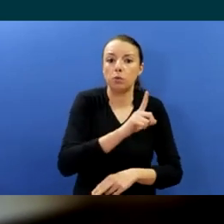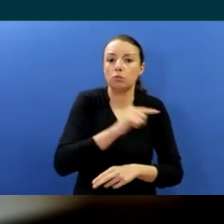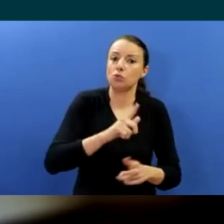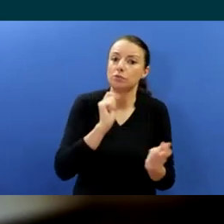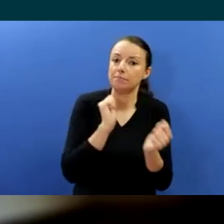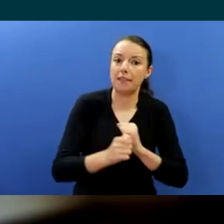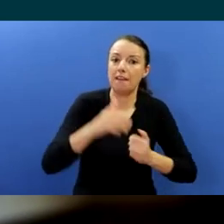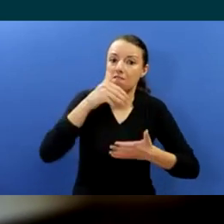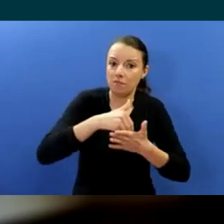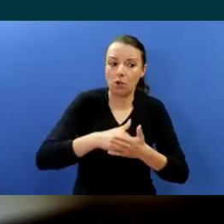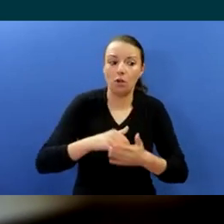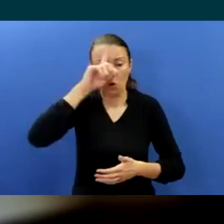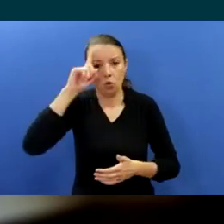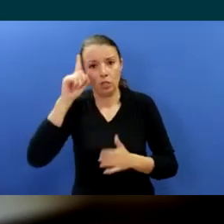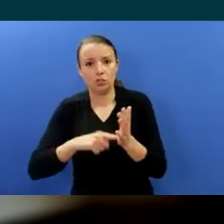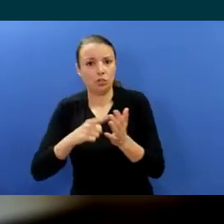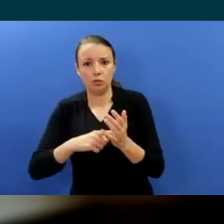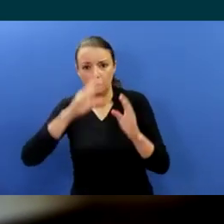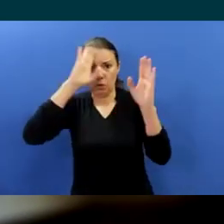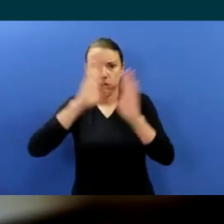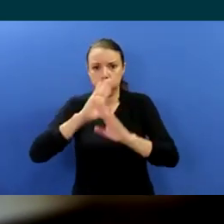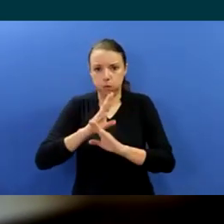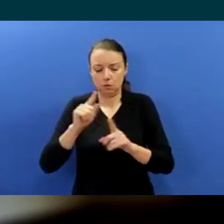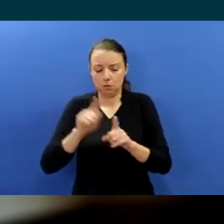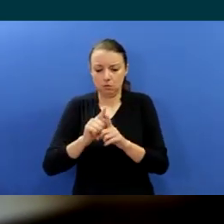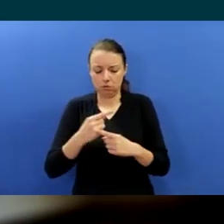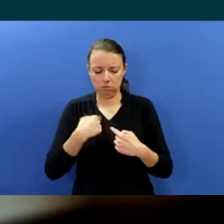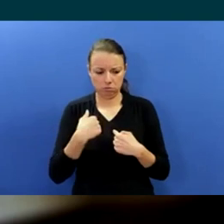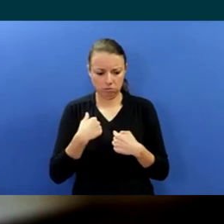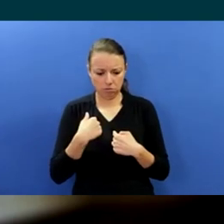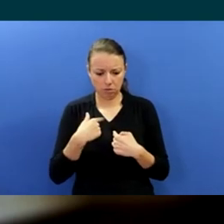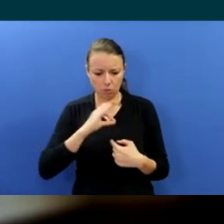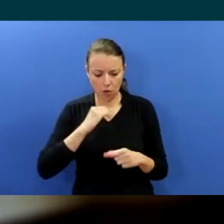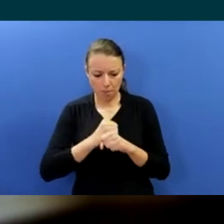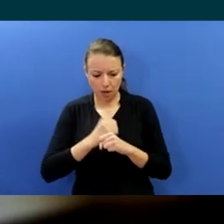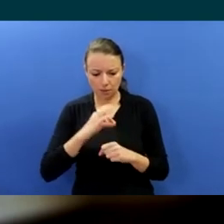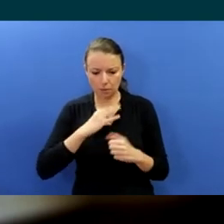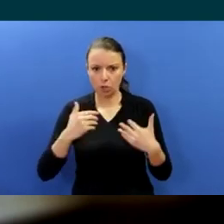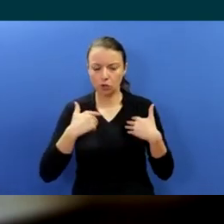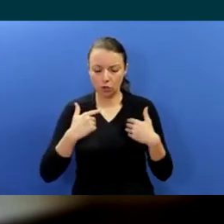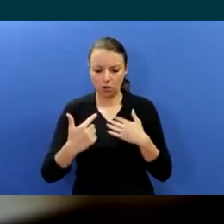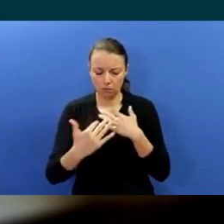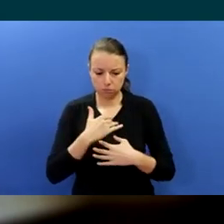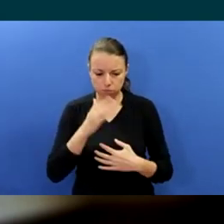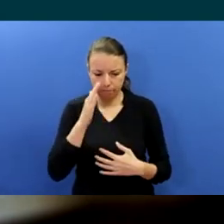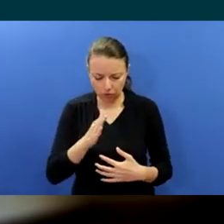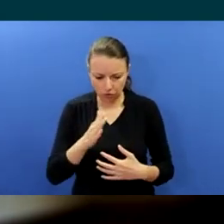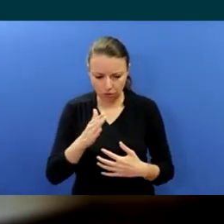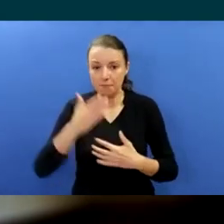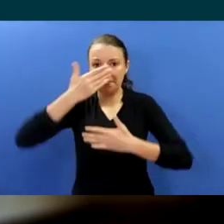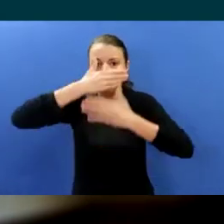And when demands are coming up within these processes, they